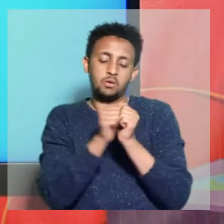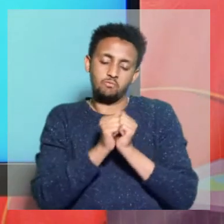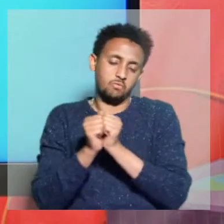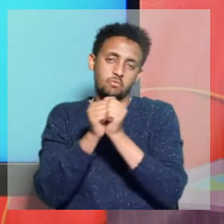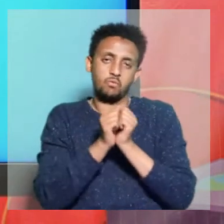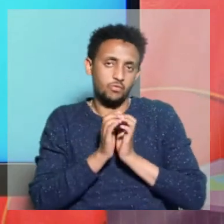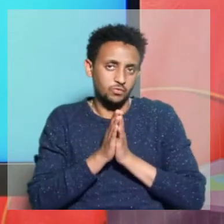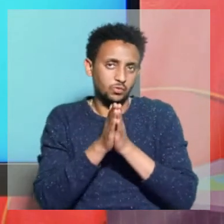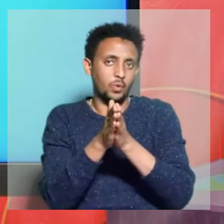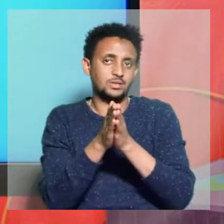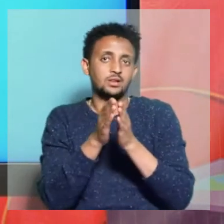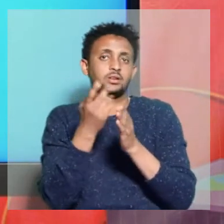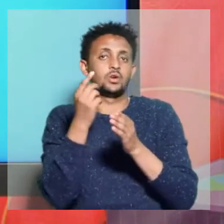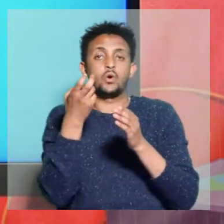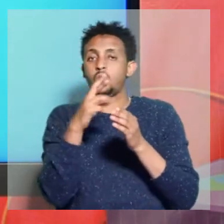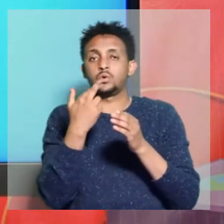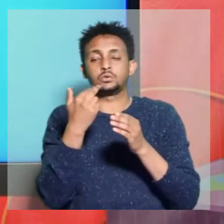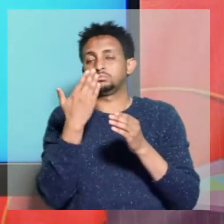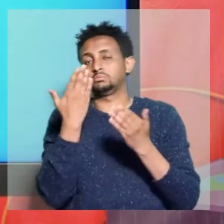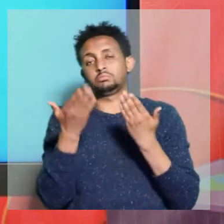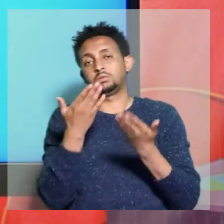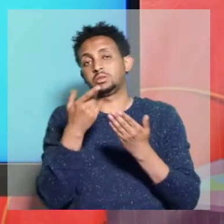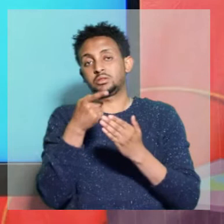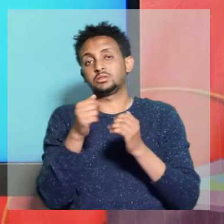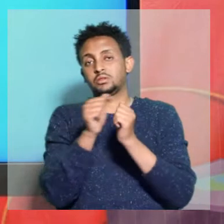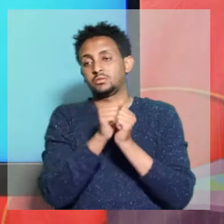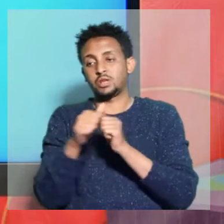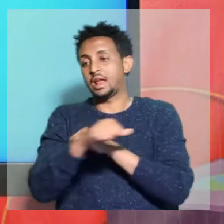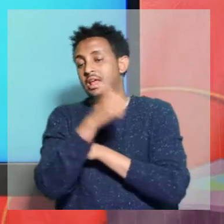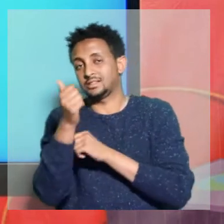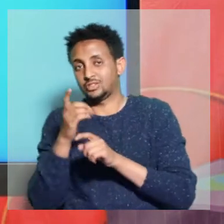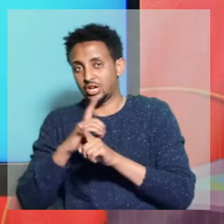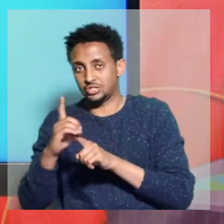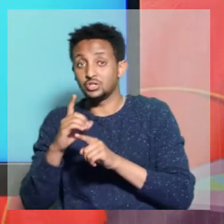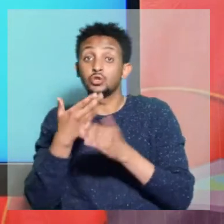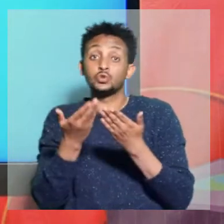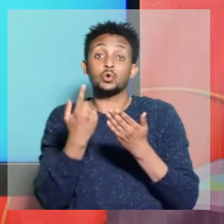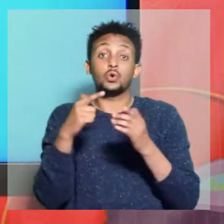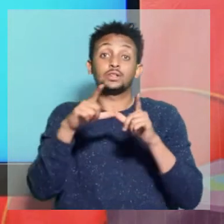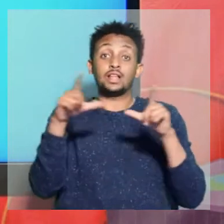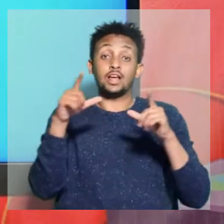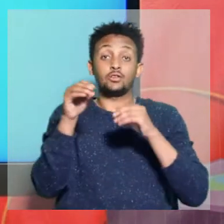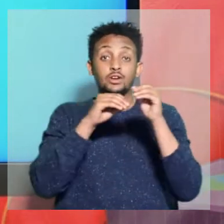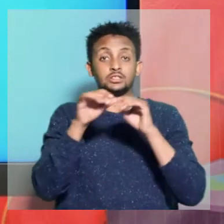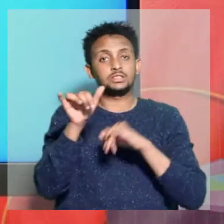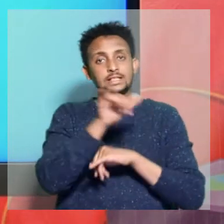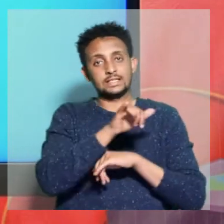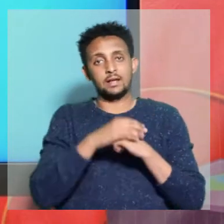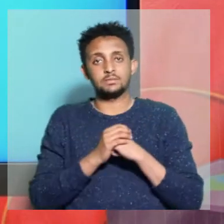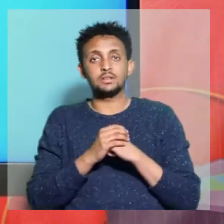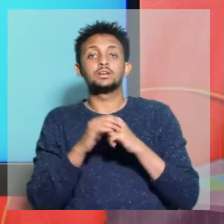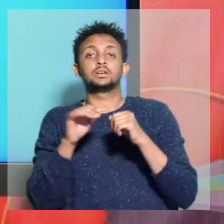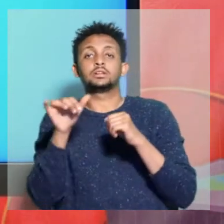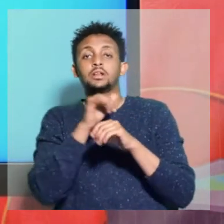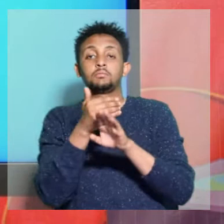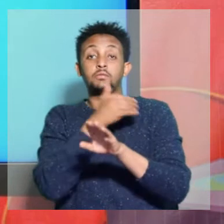on one direction, or they might move together on the other direction. So the lines of action remains. If the lines of action